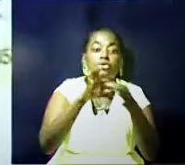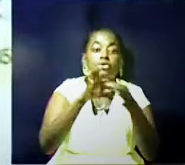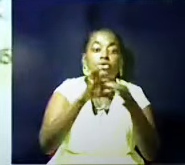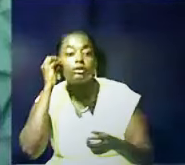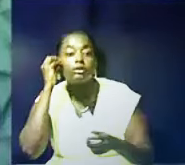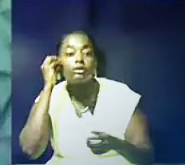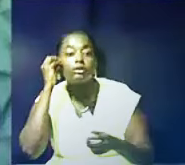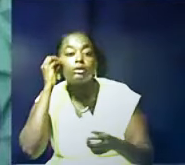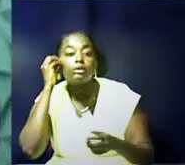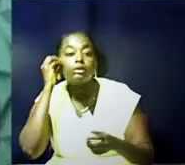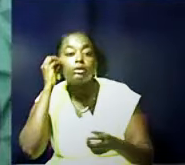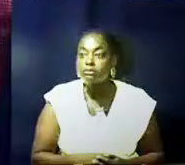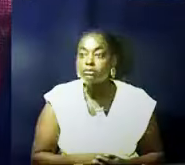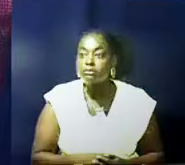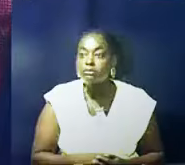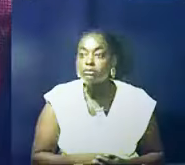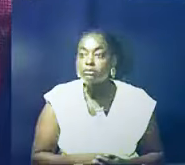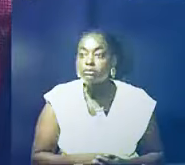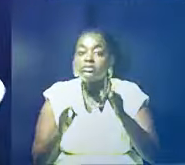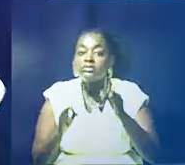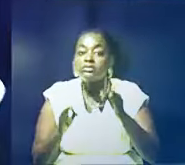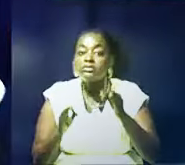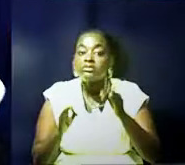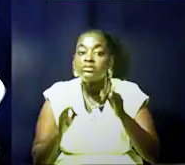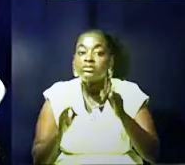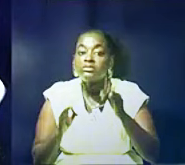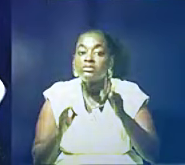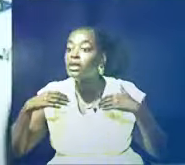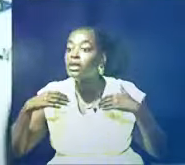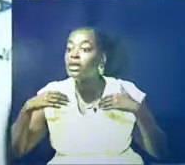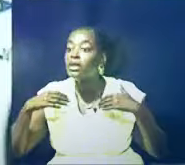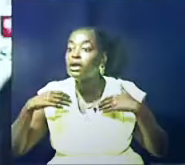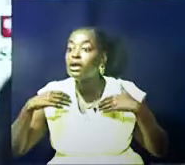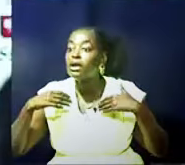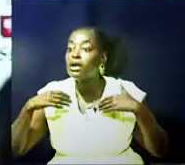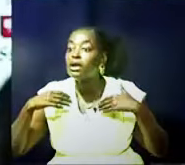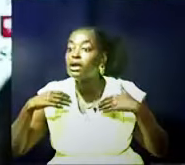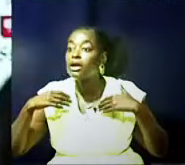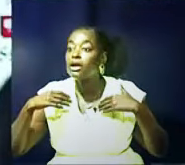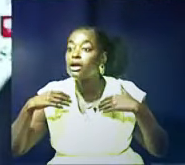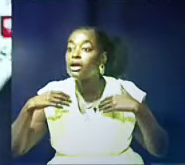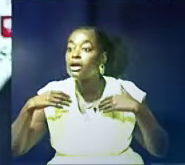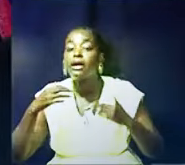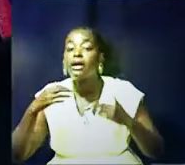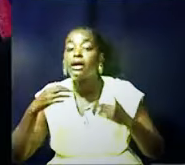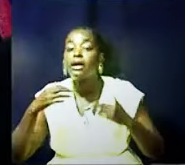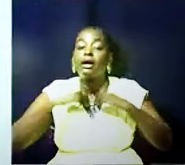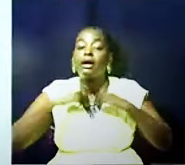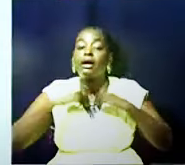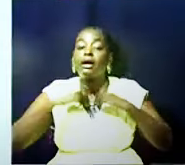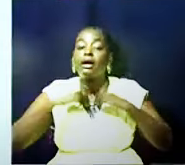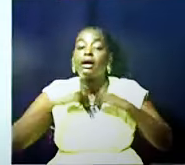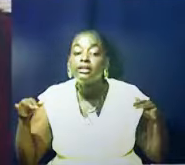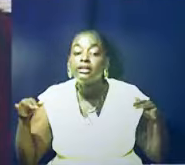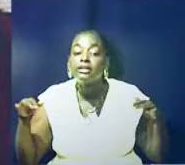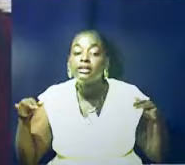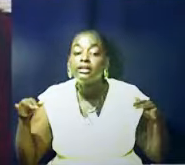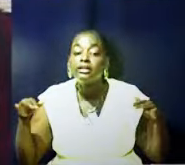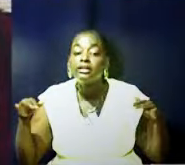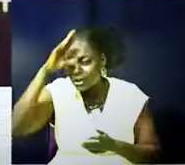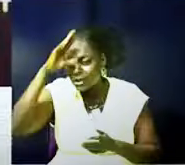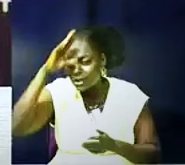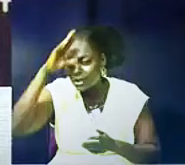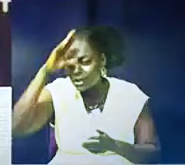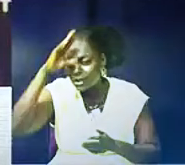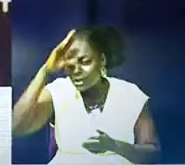have nests. But the Son of Man has no place to lay his head. Why? In